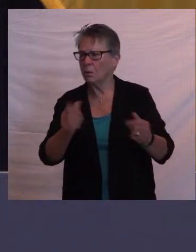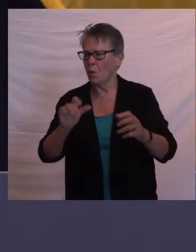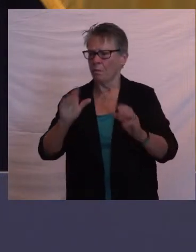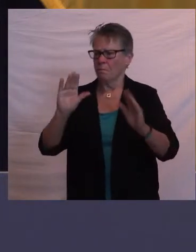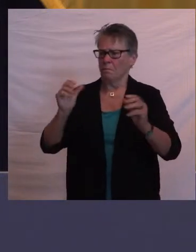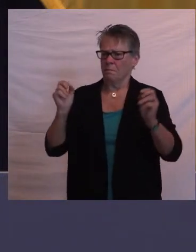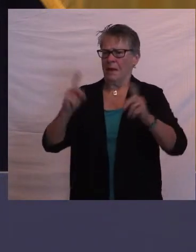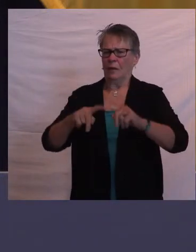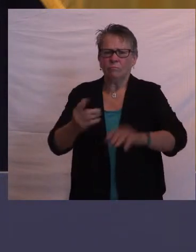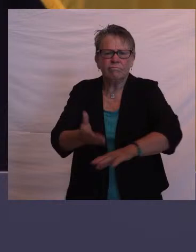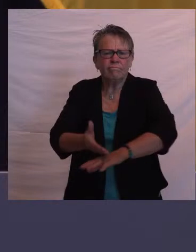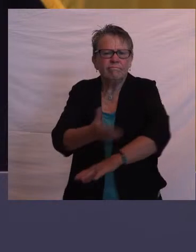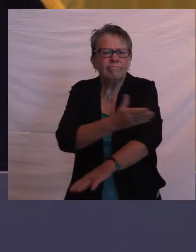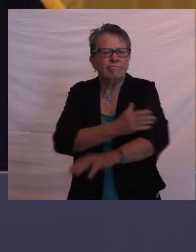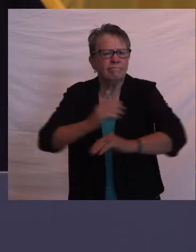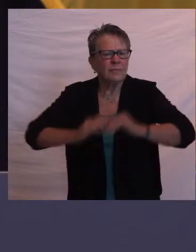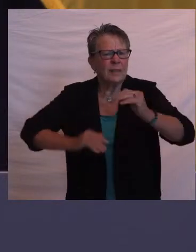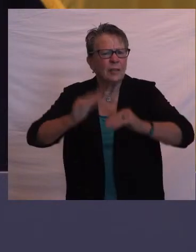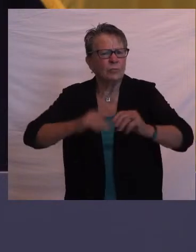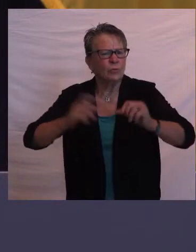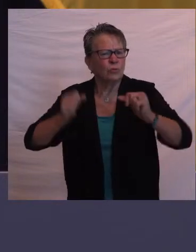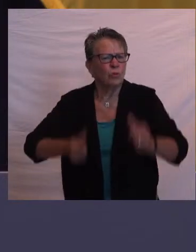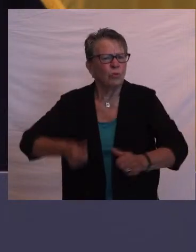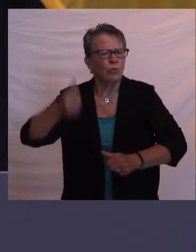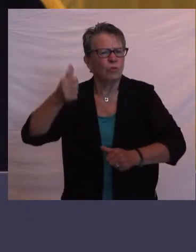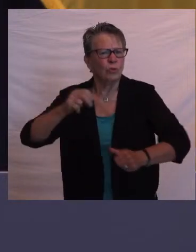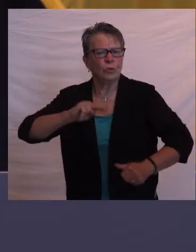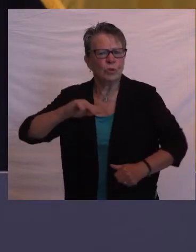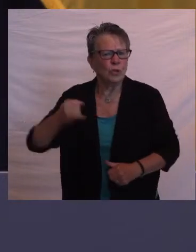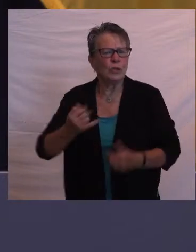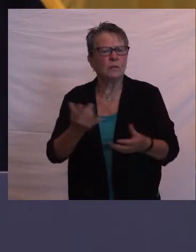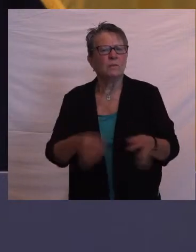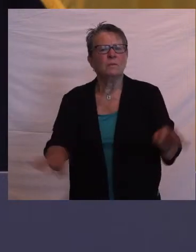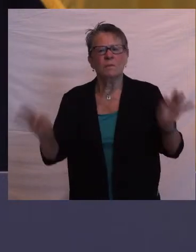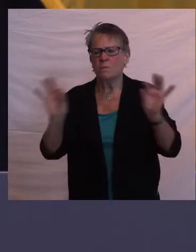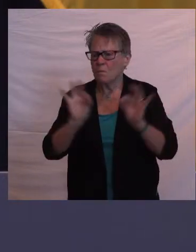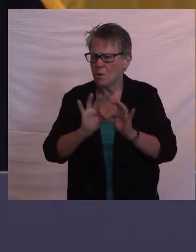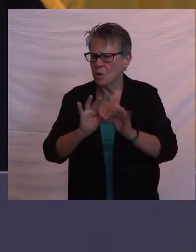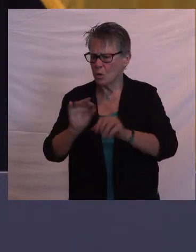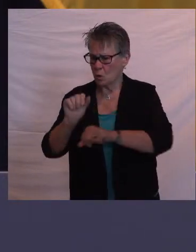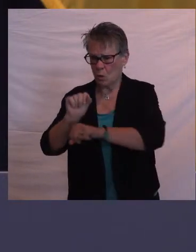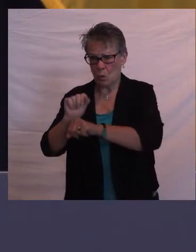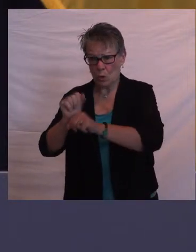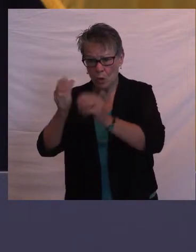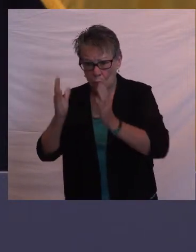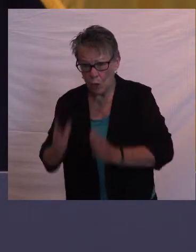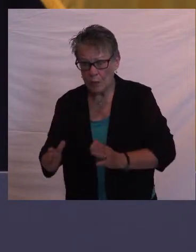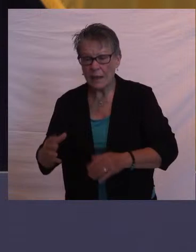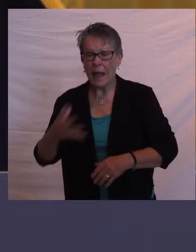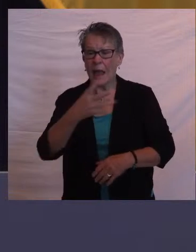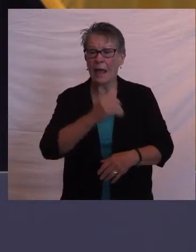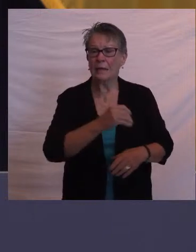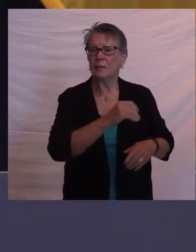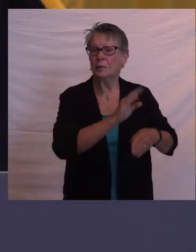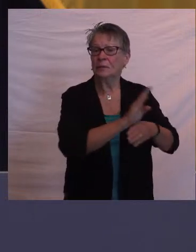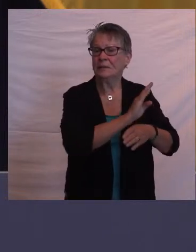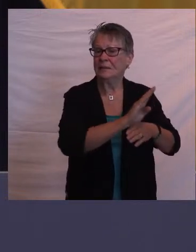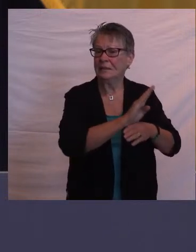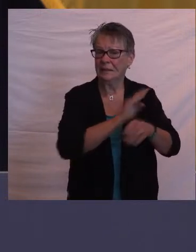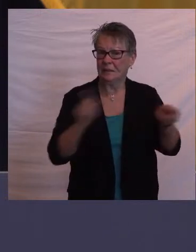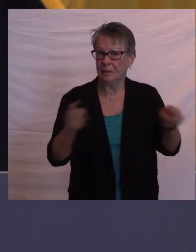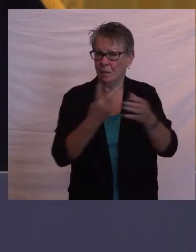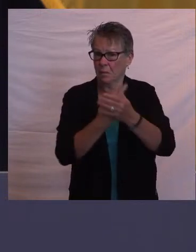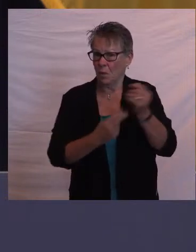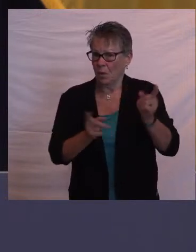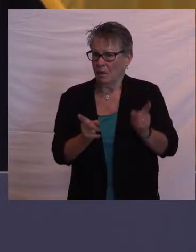New Jersey's businesses, most especially the small businesses that are not just the cornerstones of our communities, but in fact the